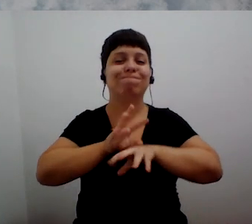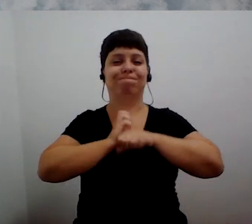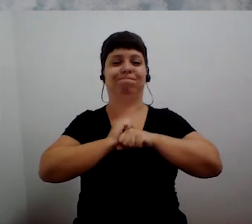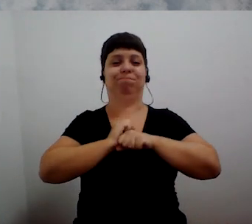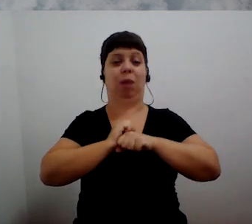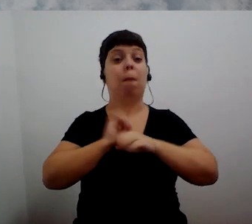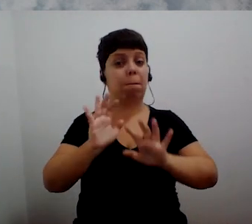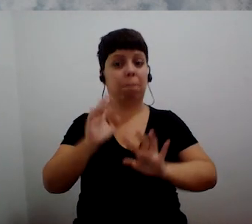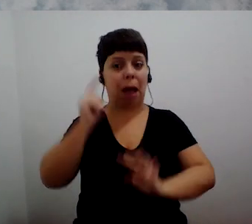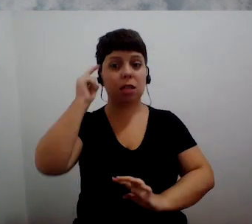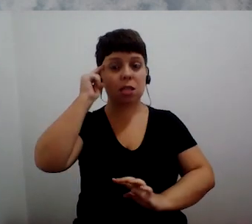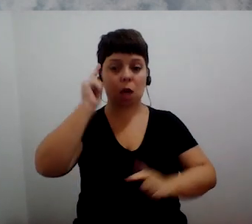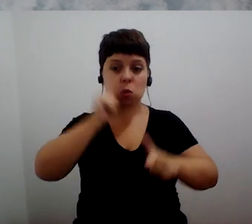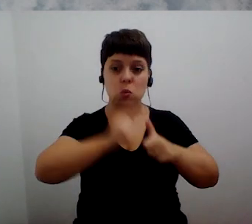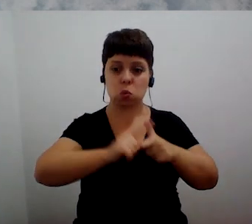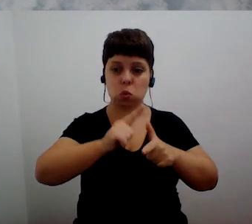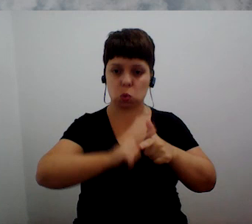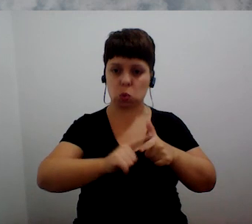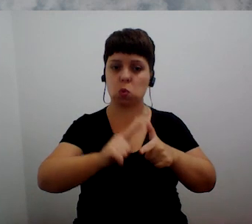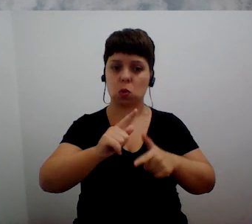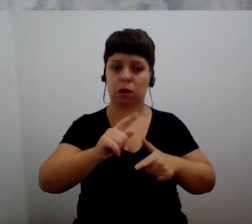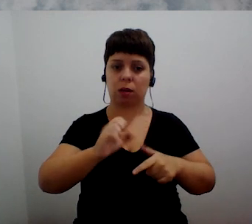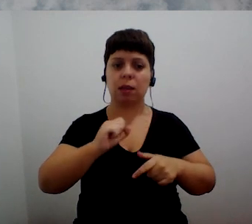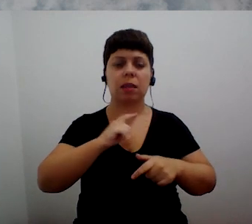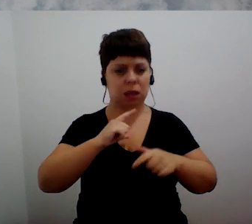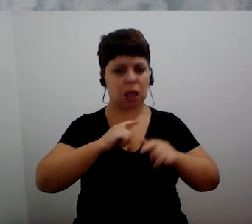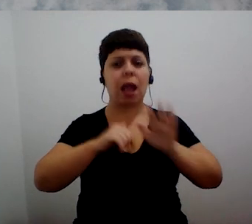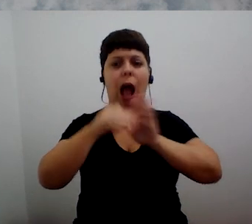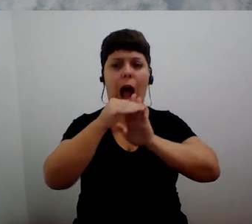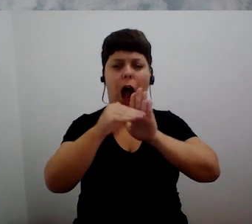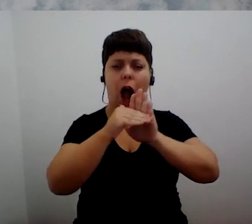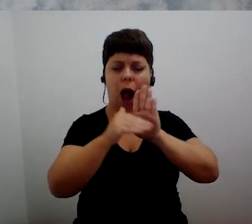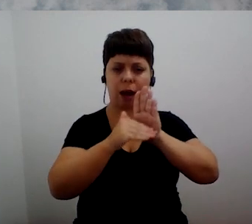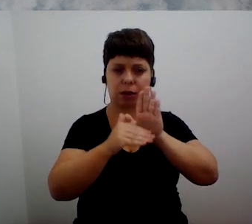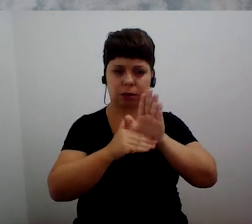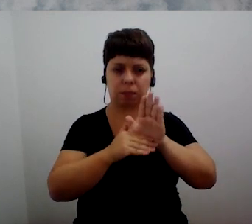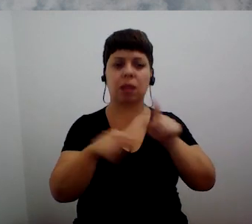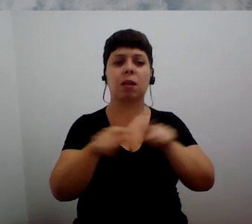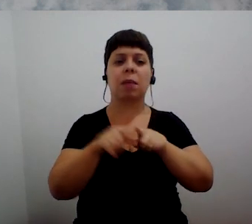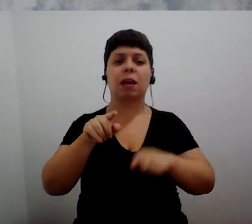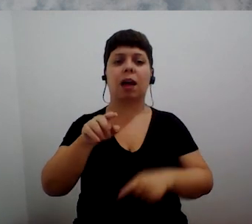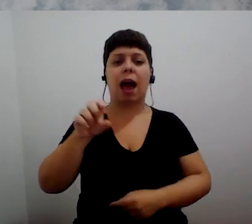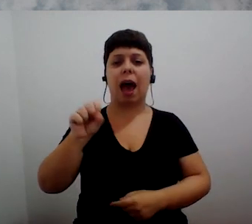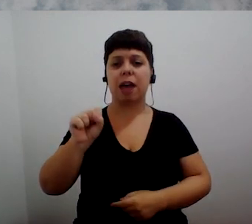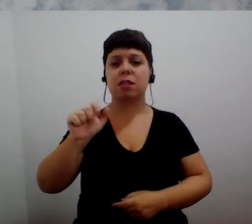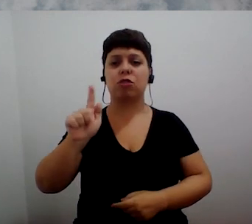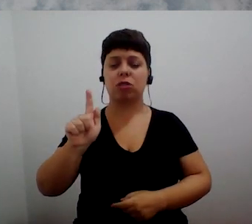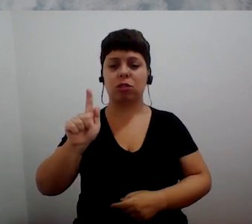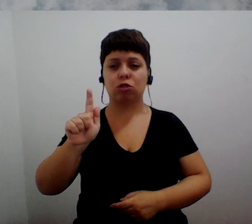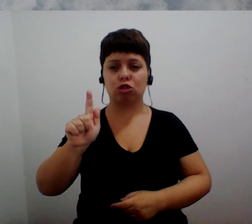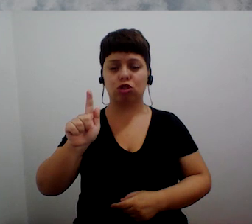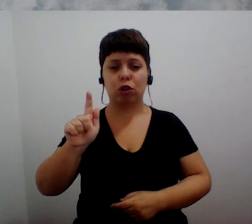not only the agenda of marine litter, but the SDG 14, the Sustainable Development Goal 14, and the